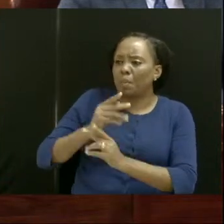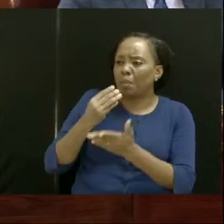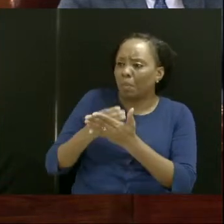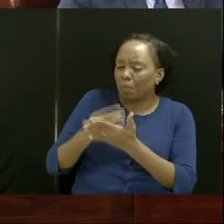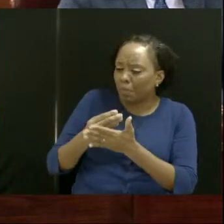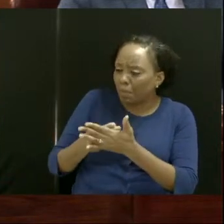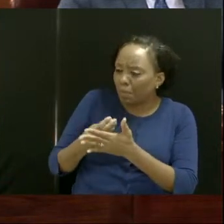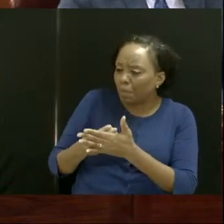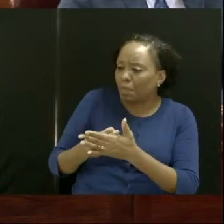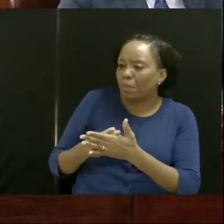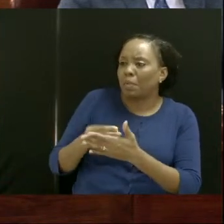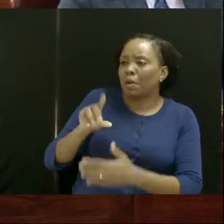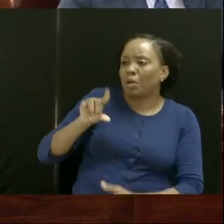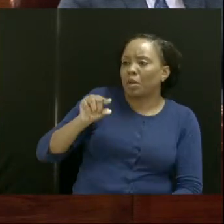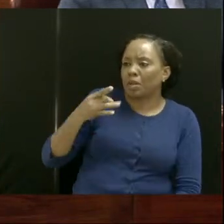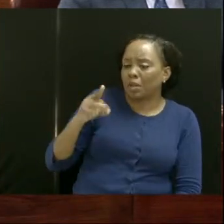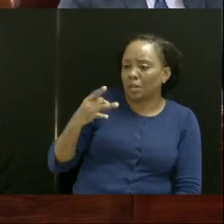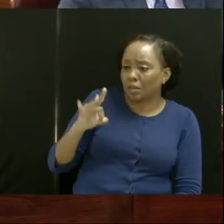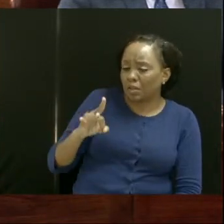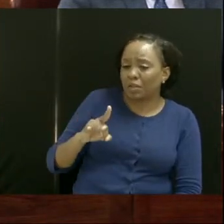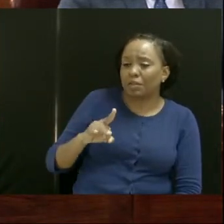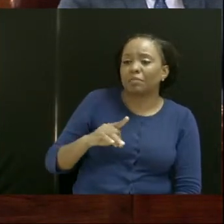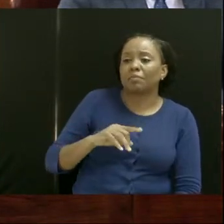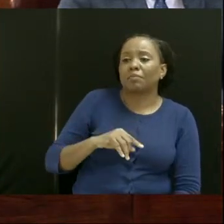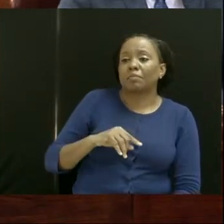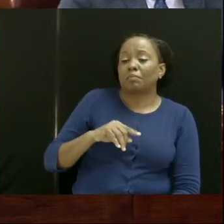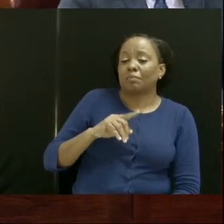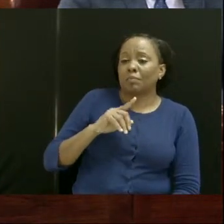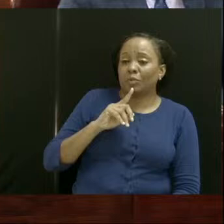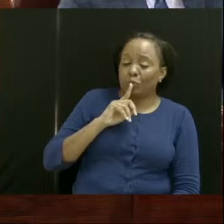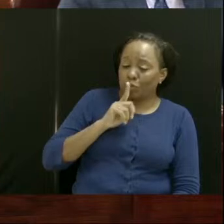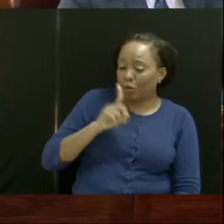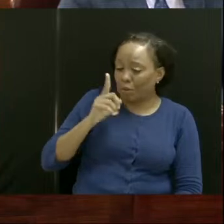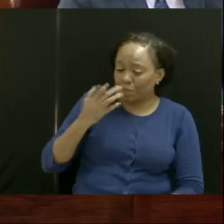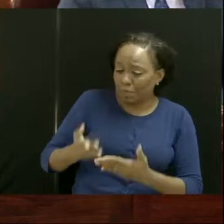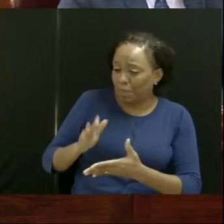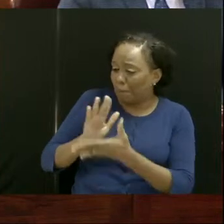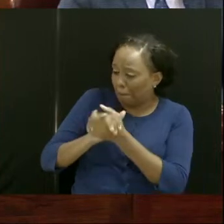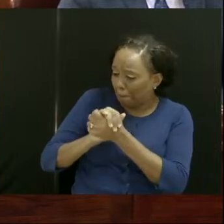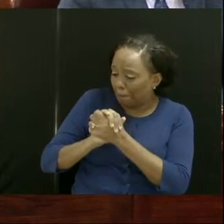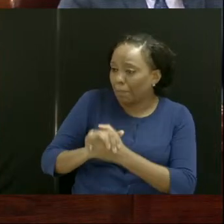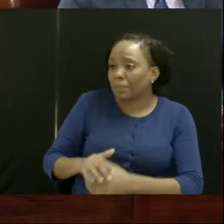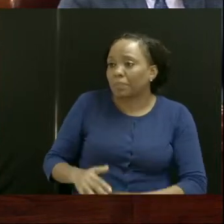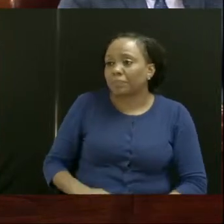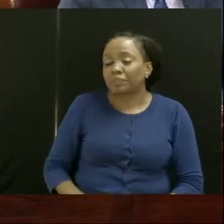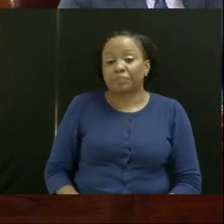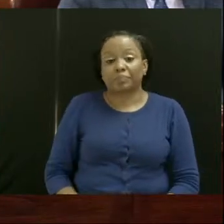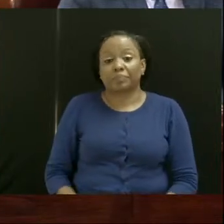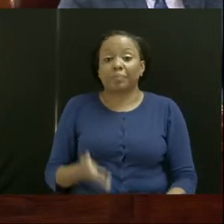that. I wonder if it is not nearer to the truth or the fuller truth